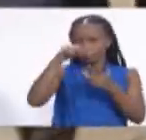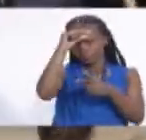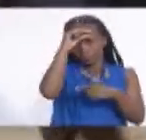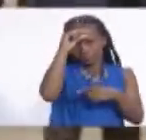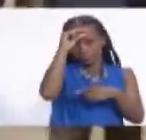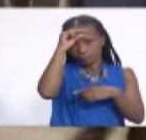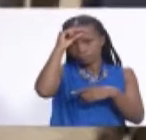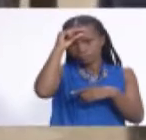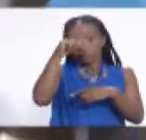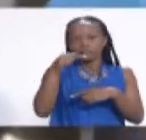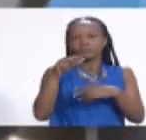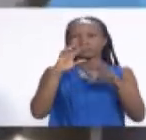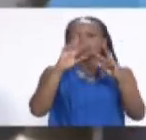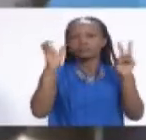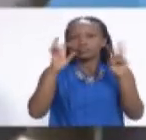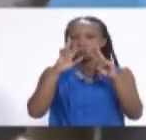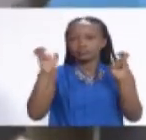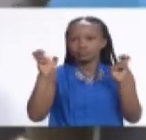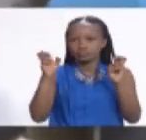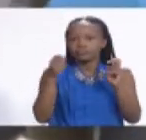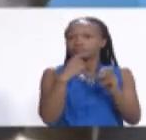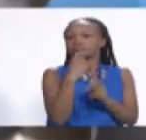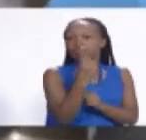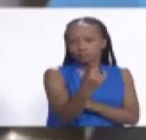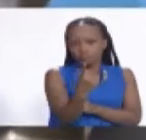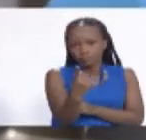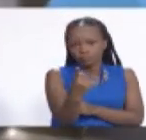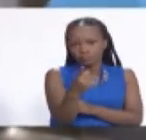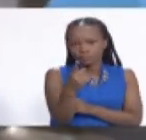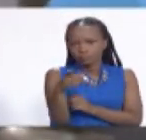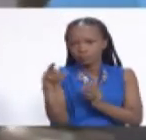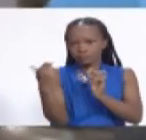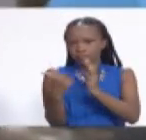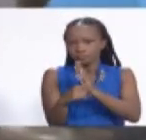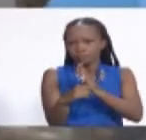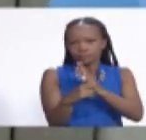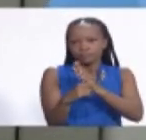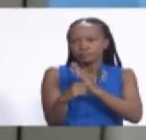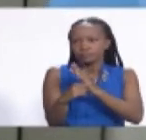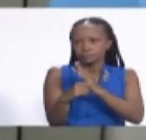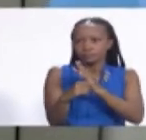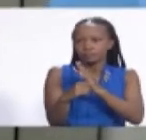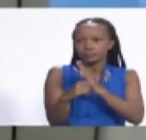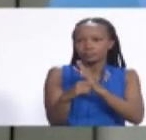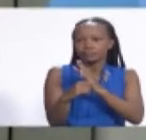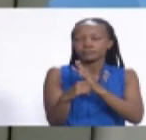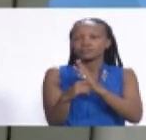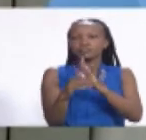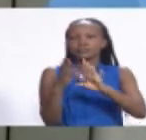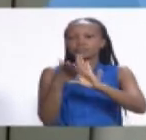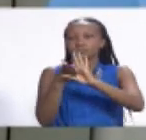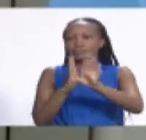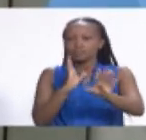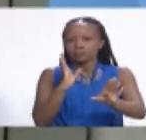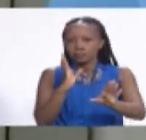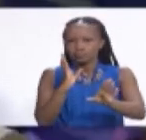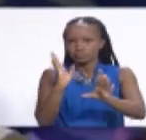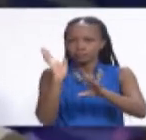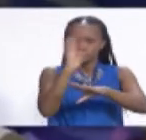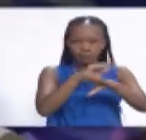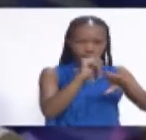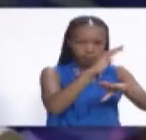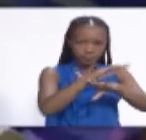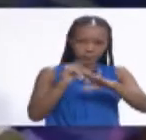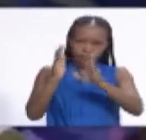matters. IRA further stated that epidemics and pandemics are excluded in the policy documents, calling on those